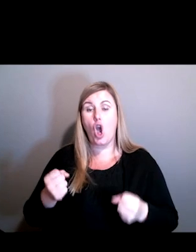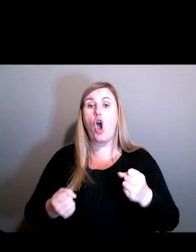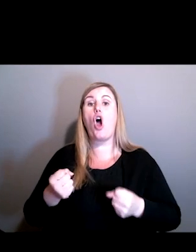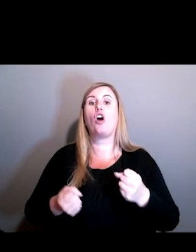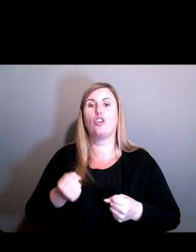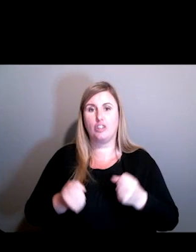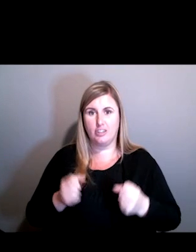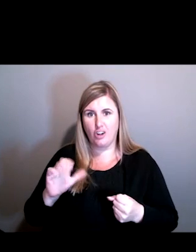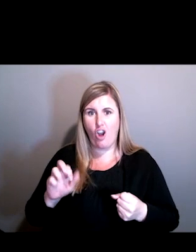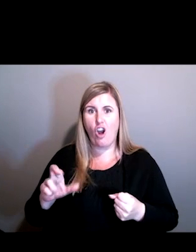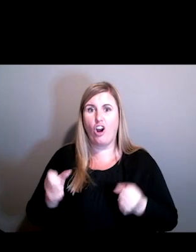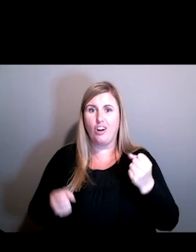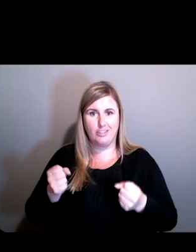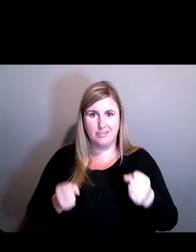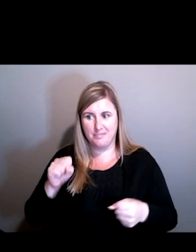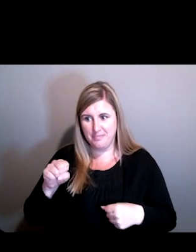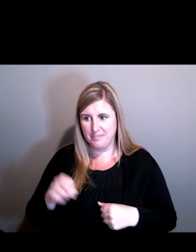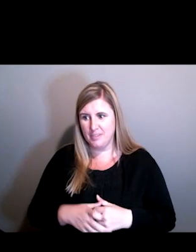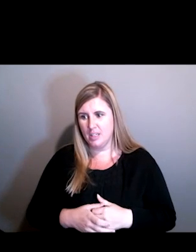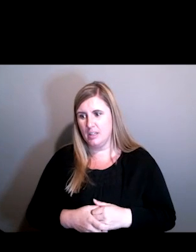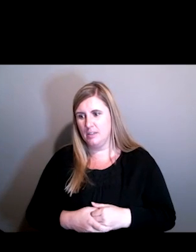the car. Woo!